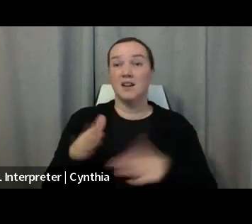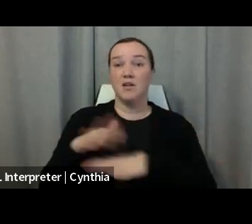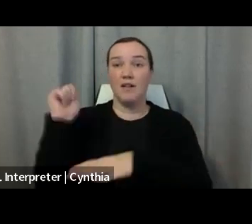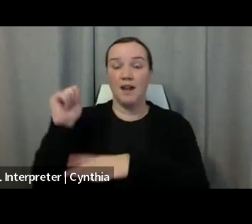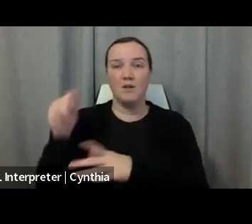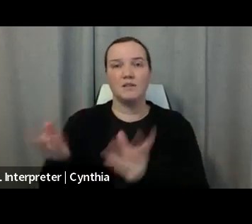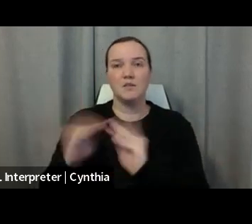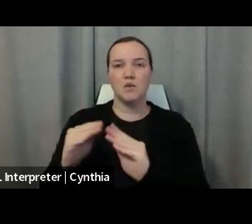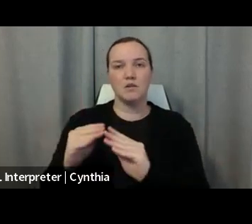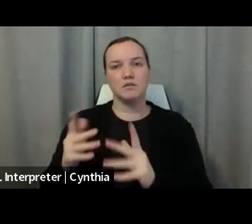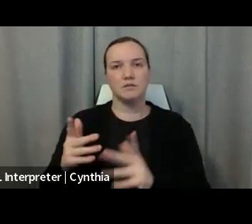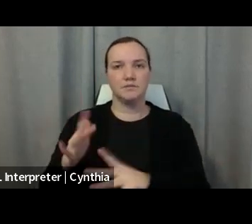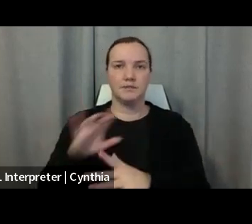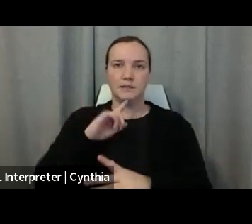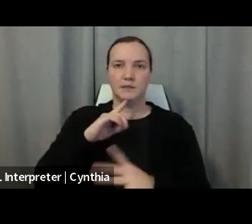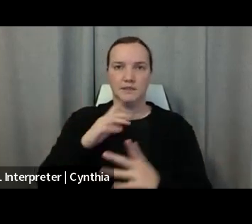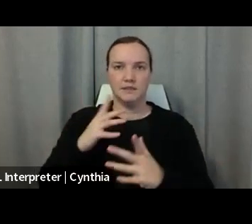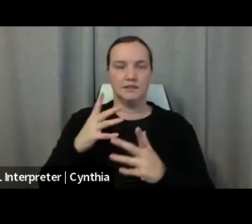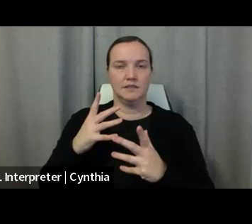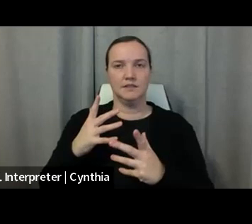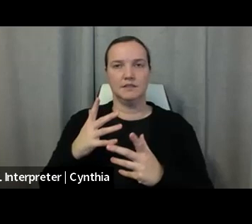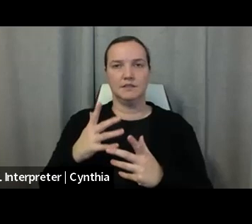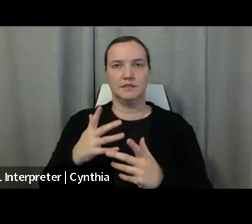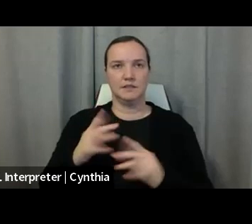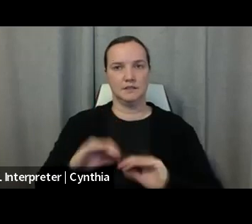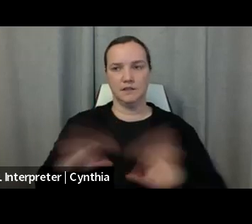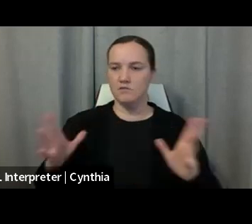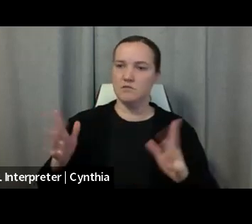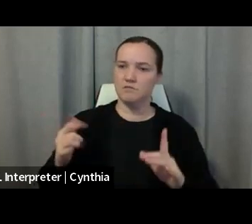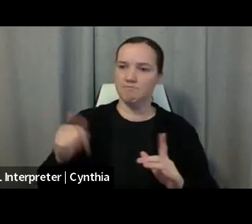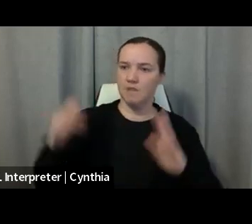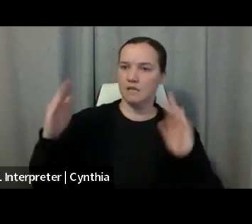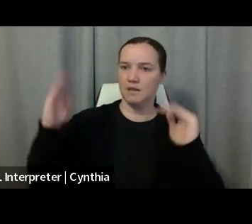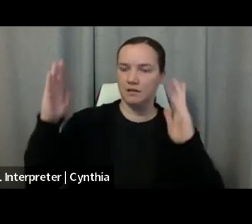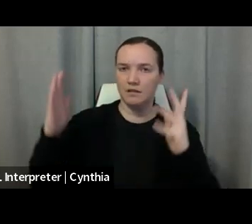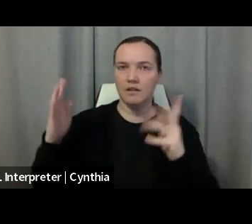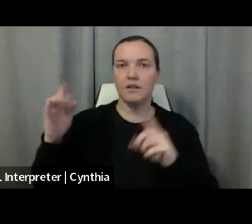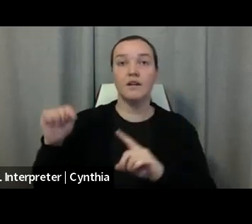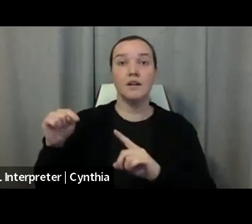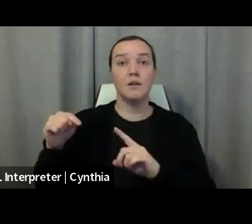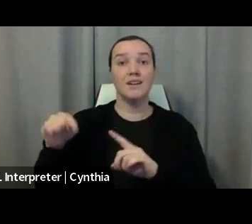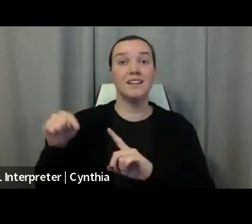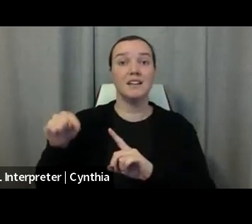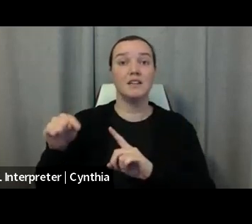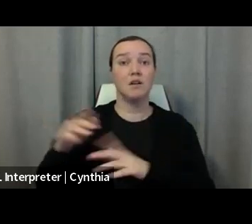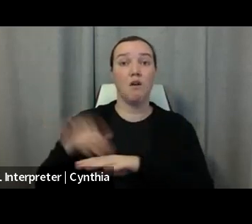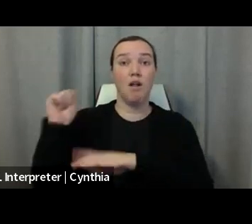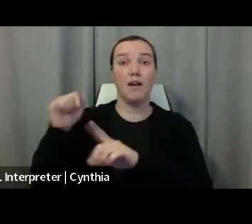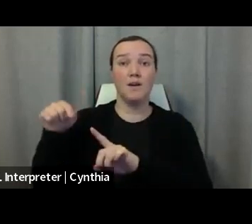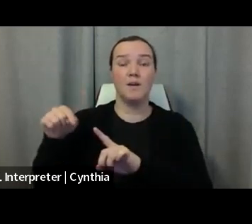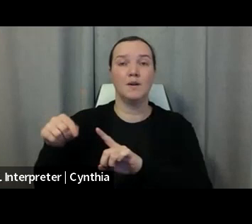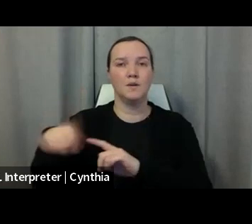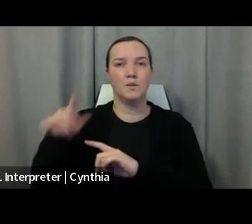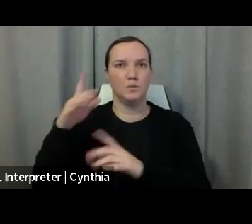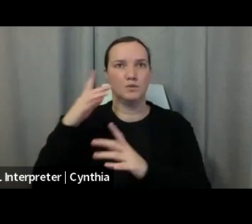assertive positioning, right? Very assertively saying very clearly what's expected. And it might be that in a calling out moment, you'll